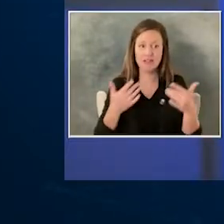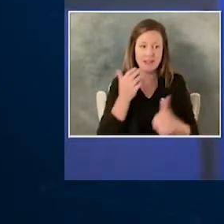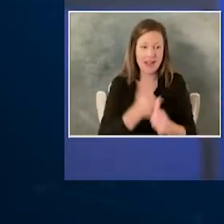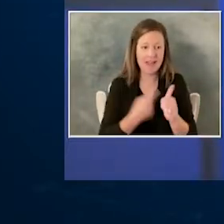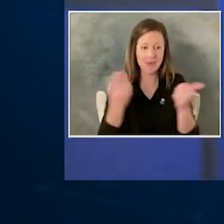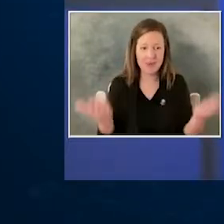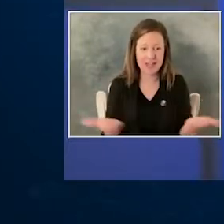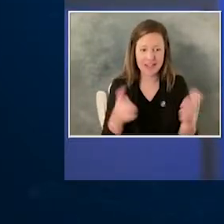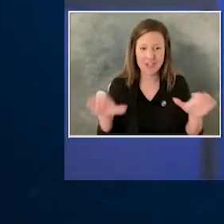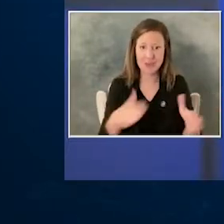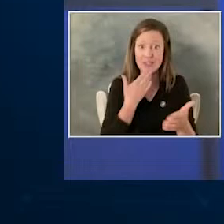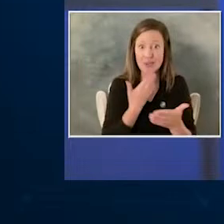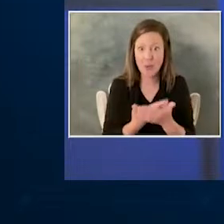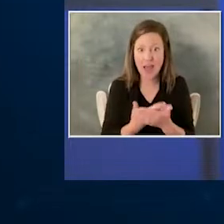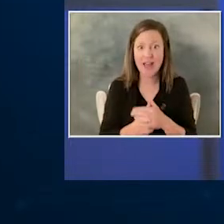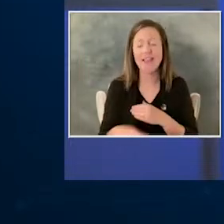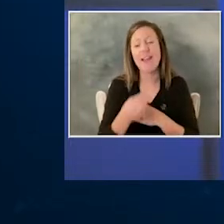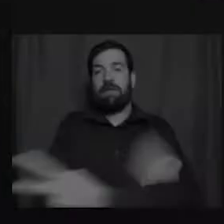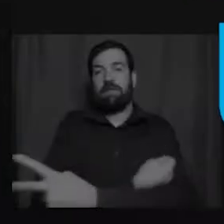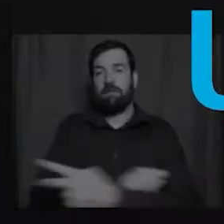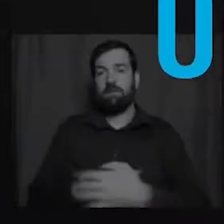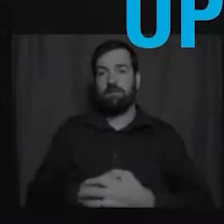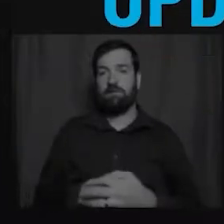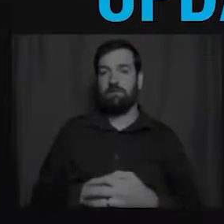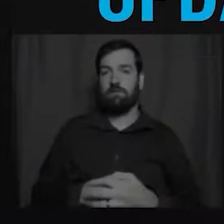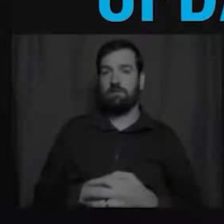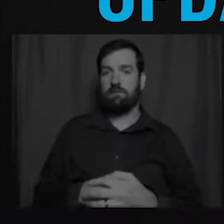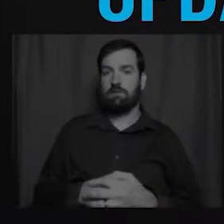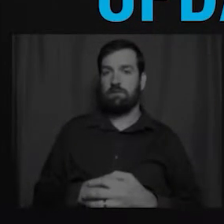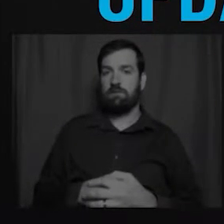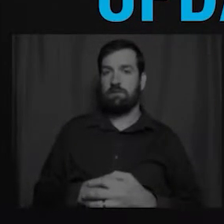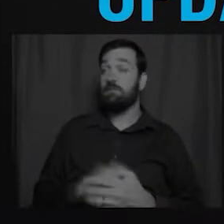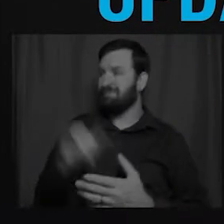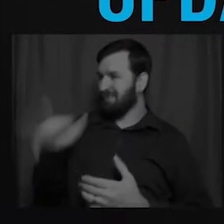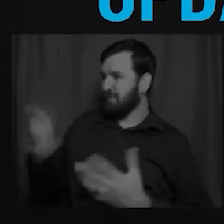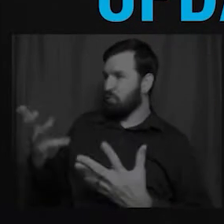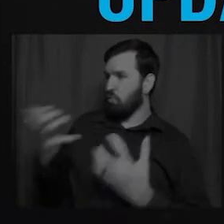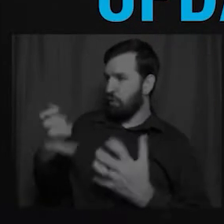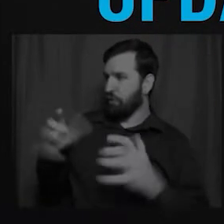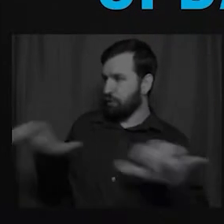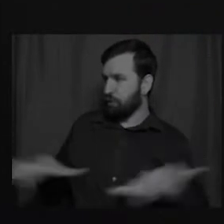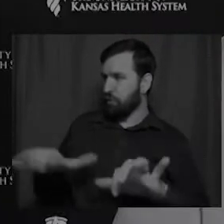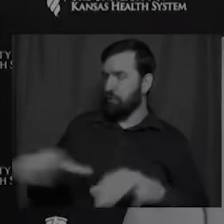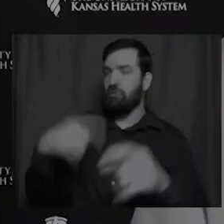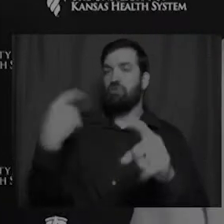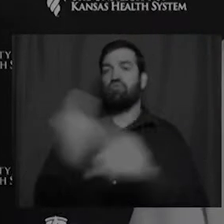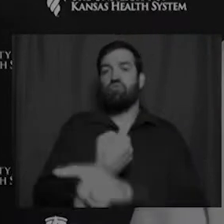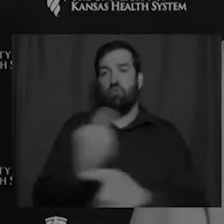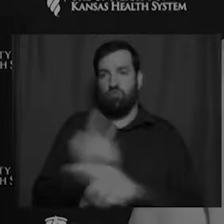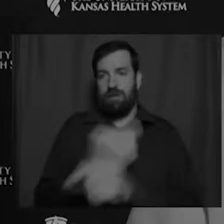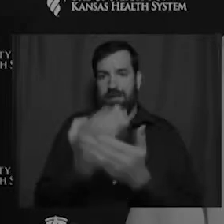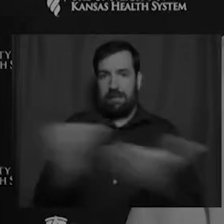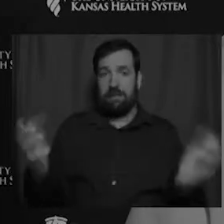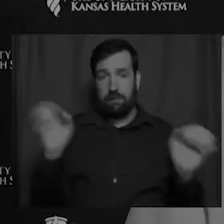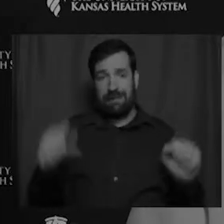well, and thanks for joining the conversation. Subscribe to our morning medical update and open